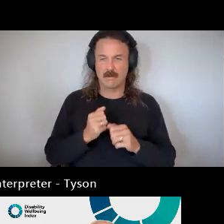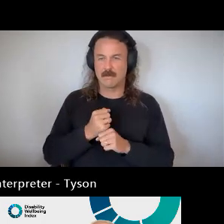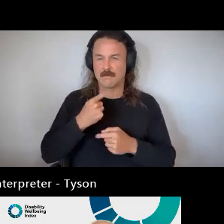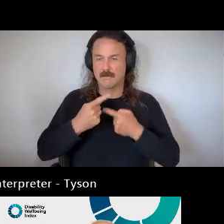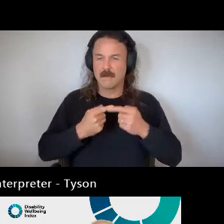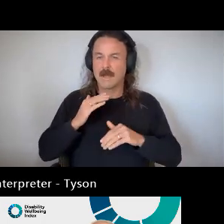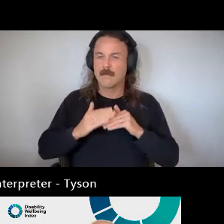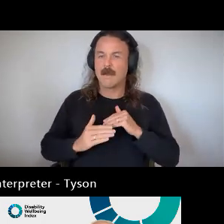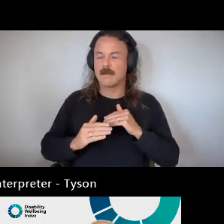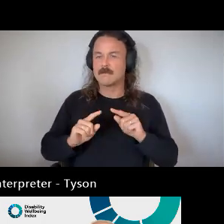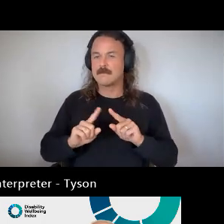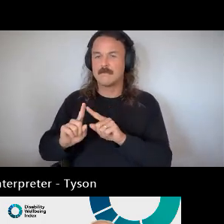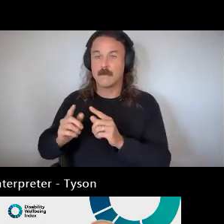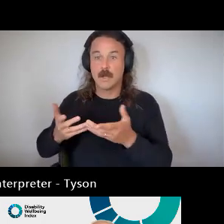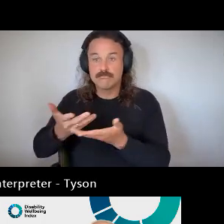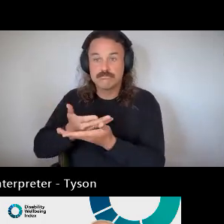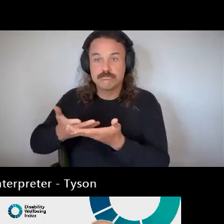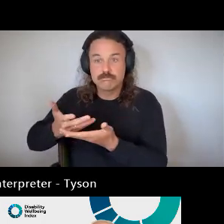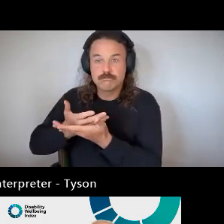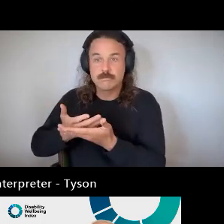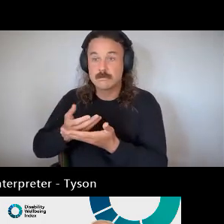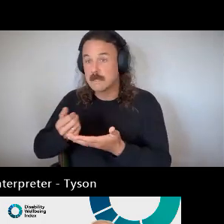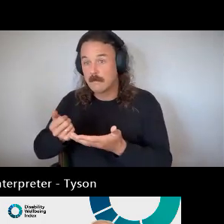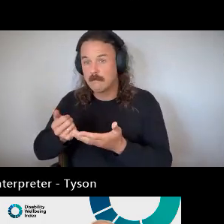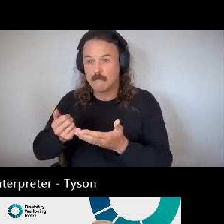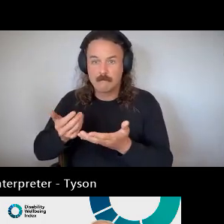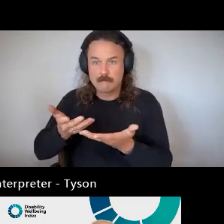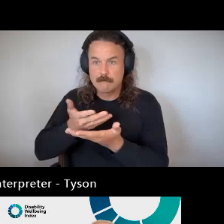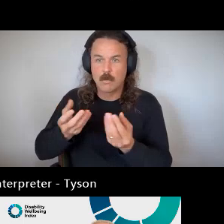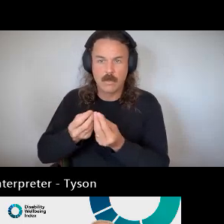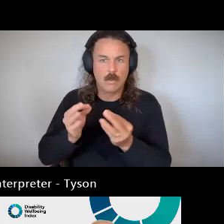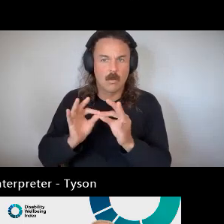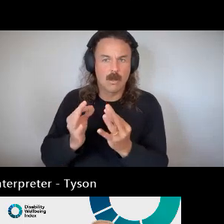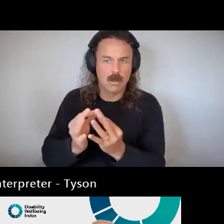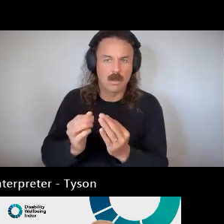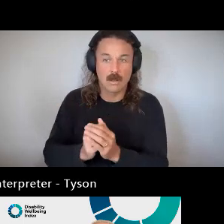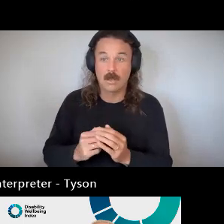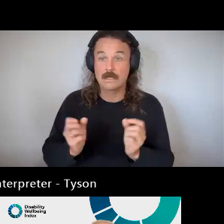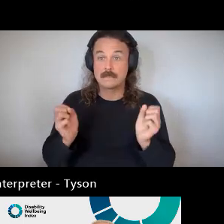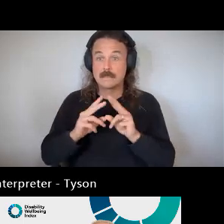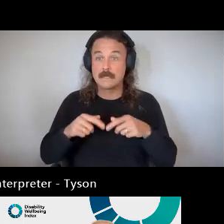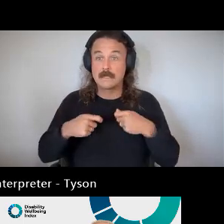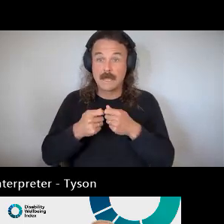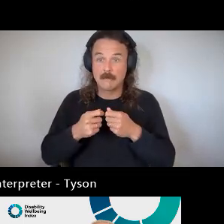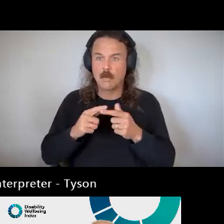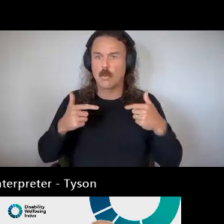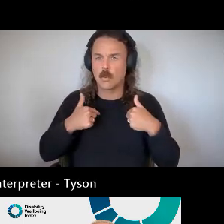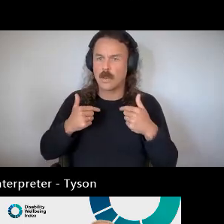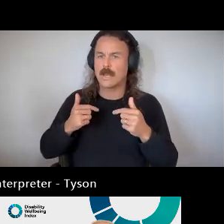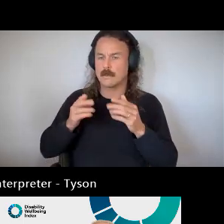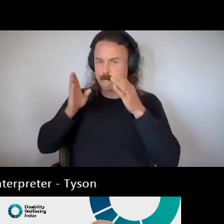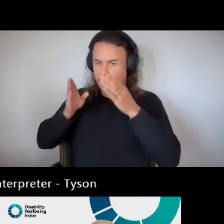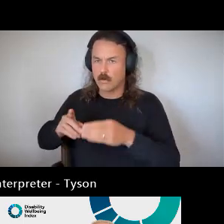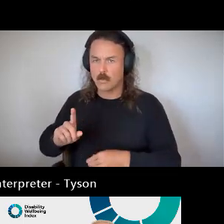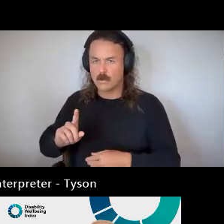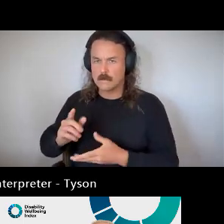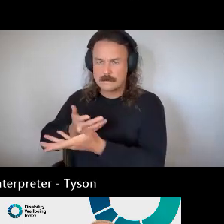with organisations. The Sydney team really focused in on engaging with individuals. So we brought